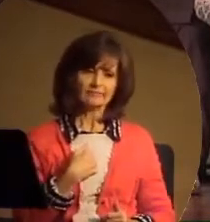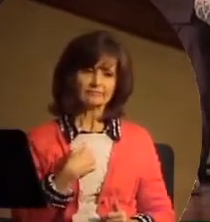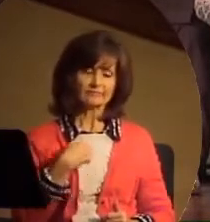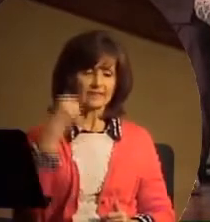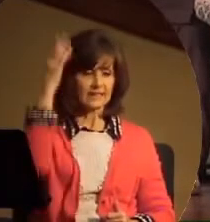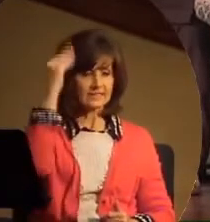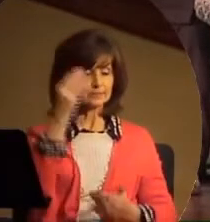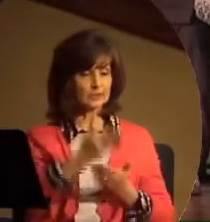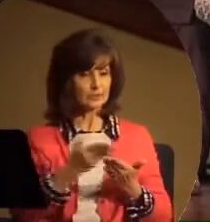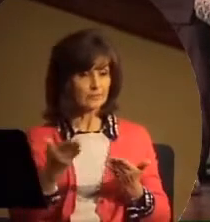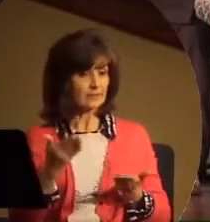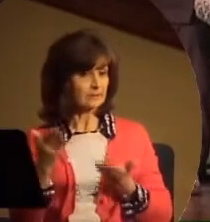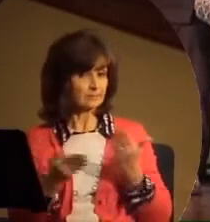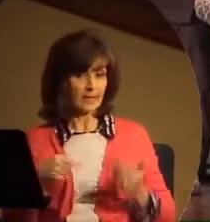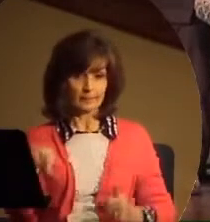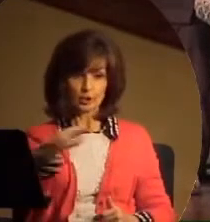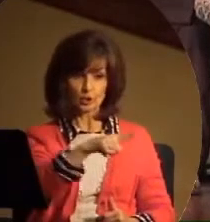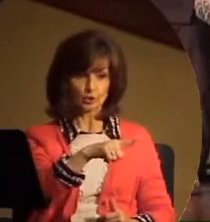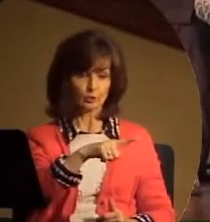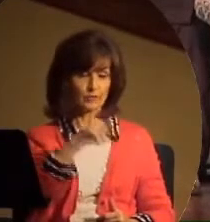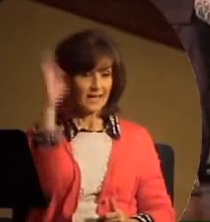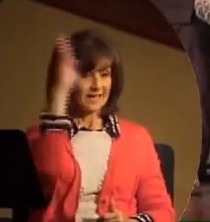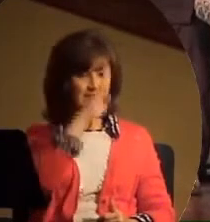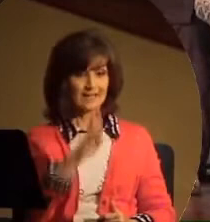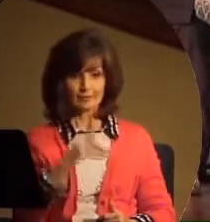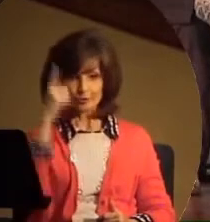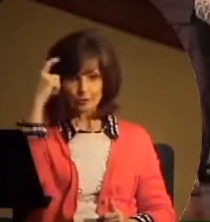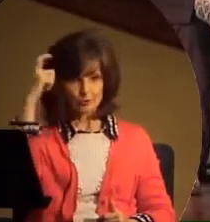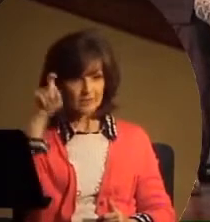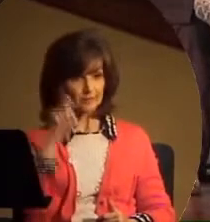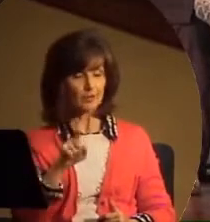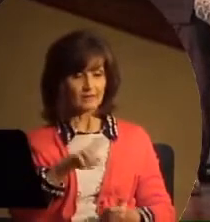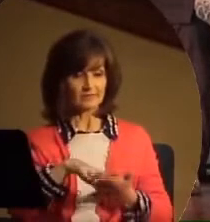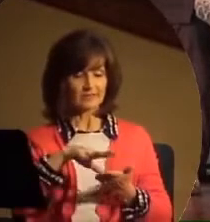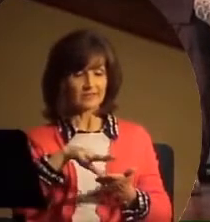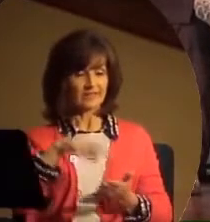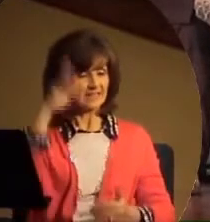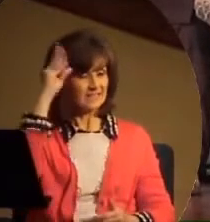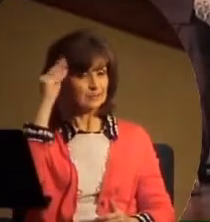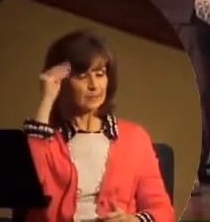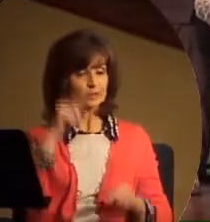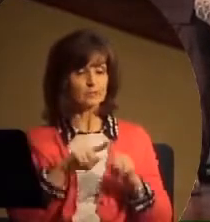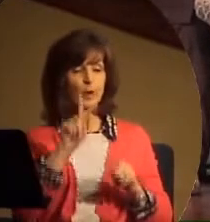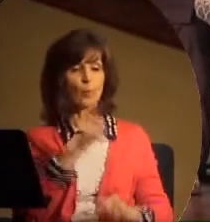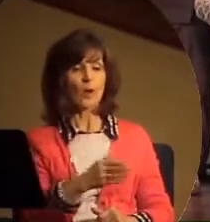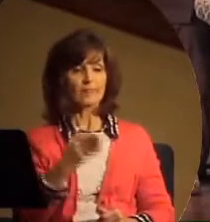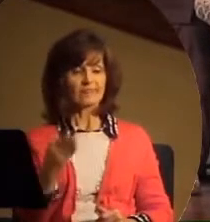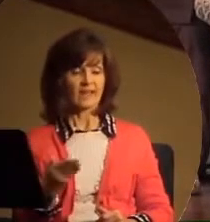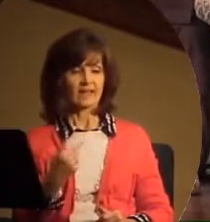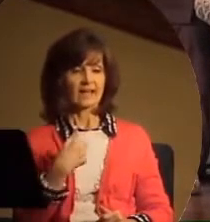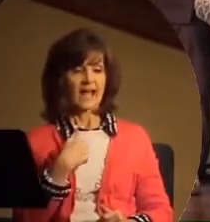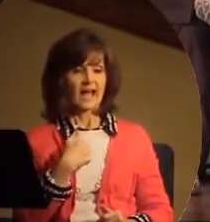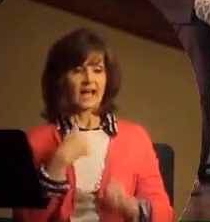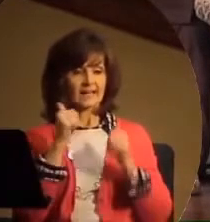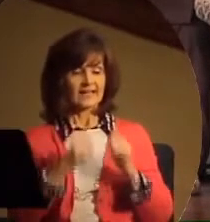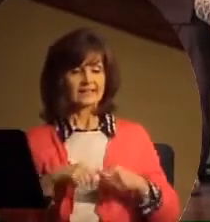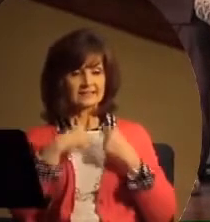things that maybe you never even dreamed you've had to go through. But the one thing I can tell you is